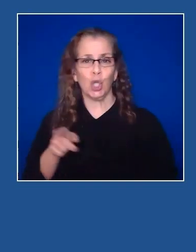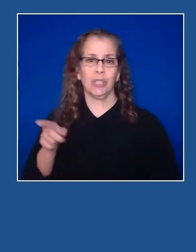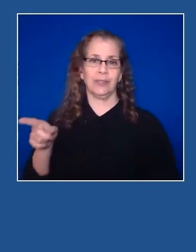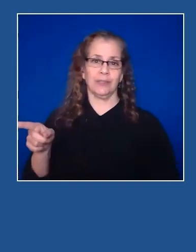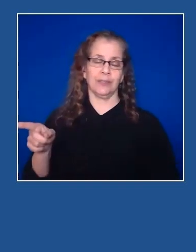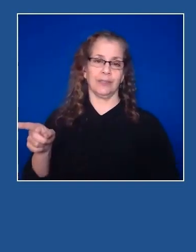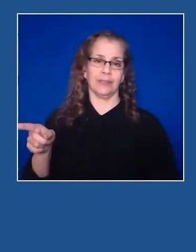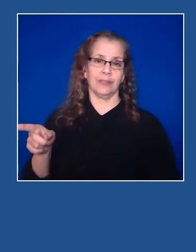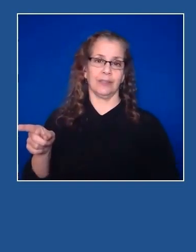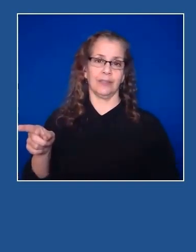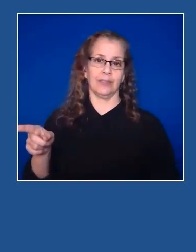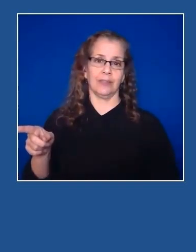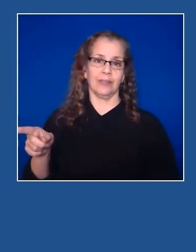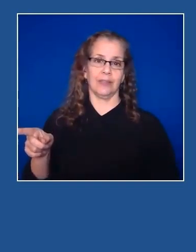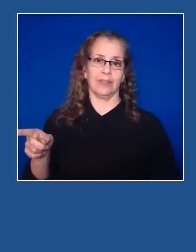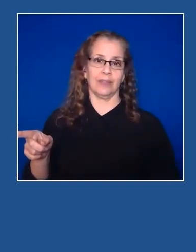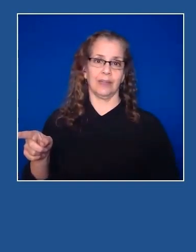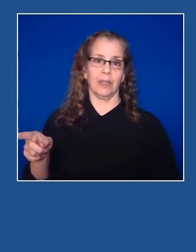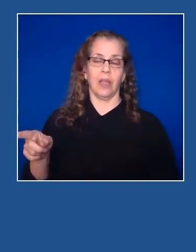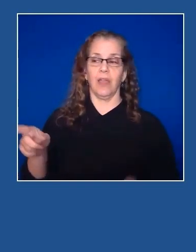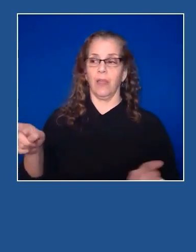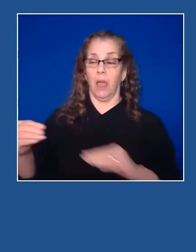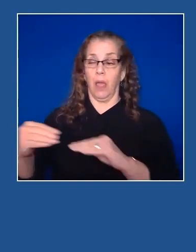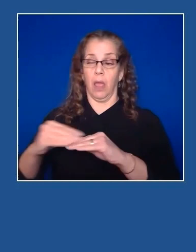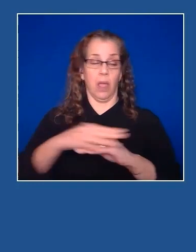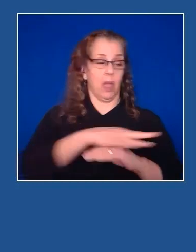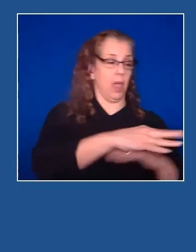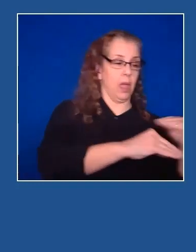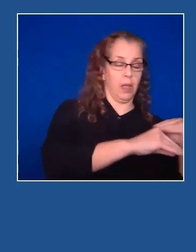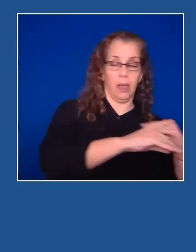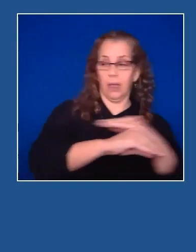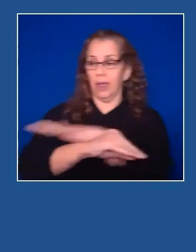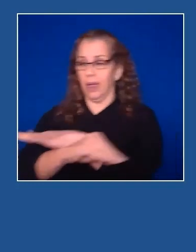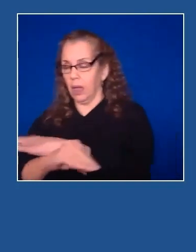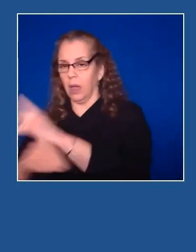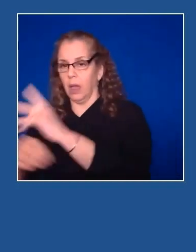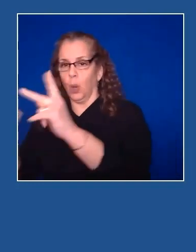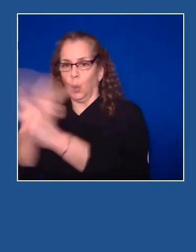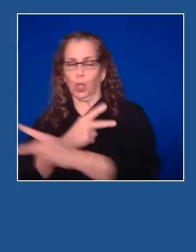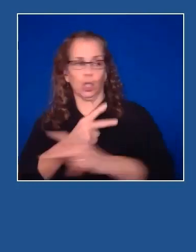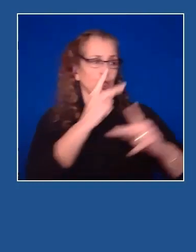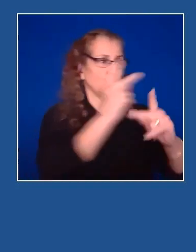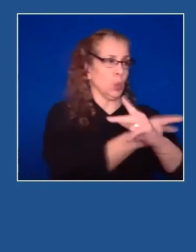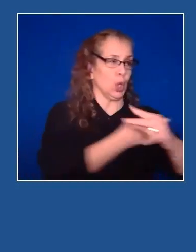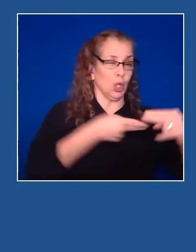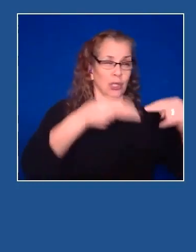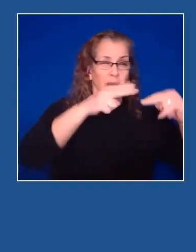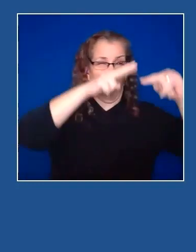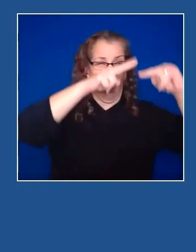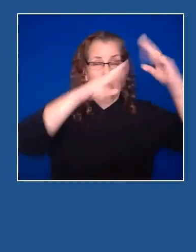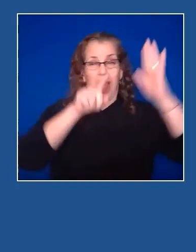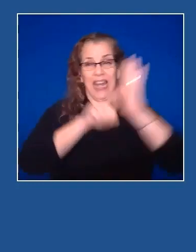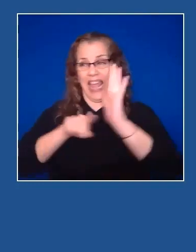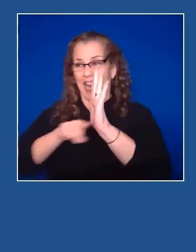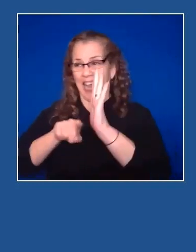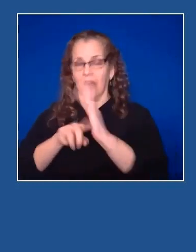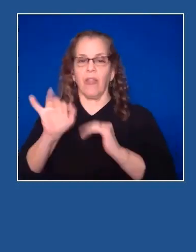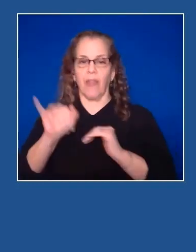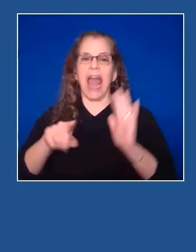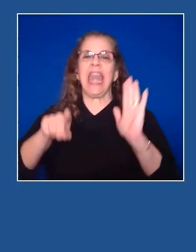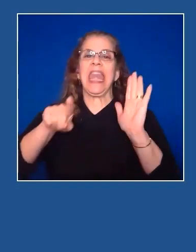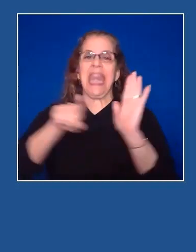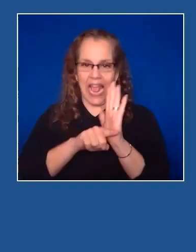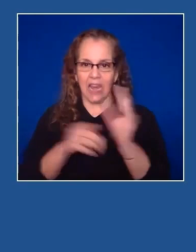on one side. And what they do makes it worse for the person on the other side, which makes it worse. That's negative reciprocity. What one